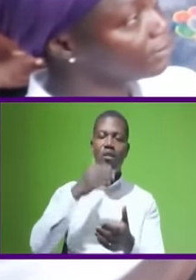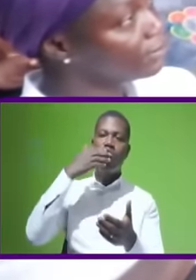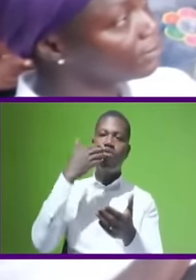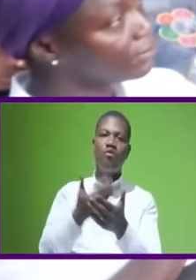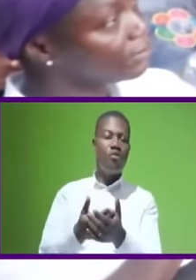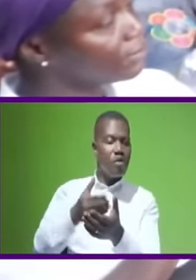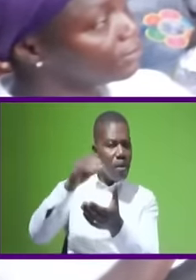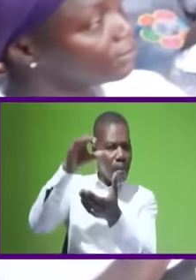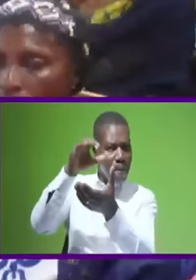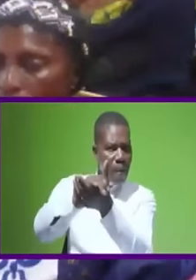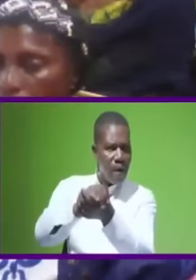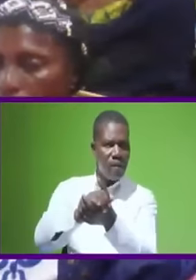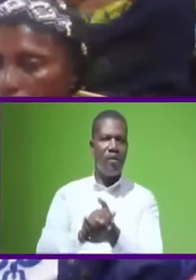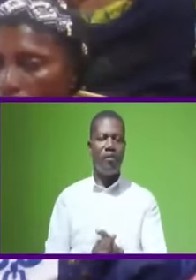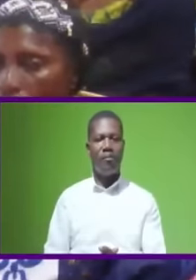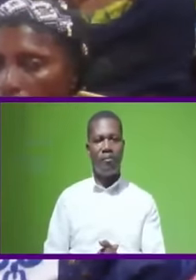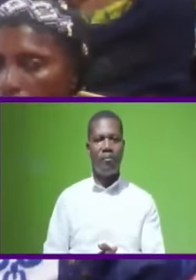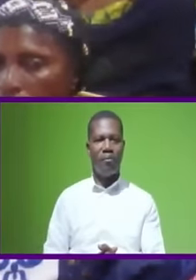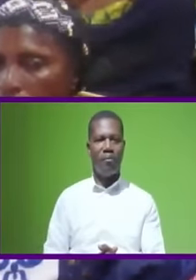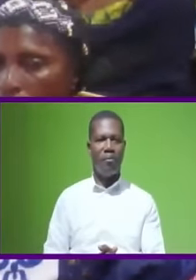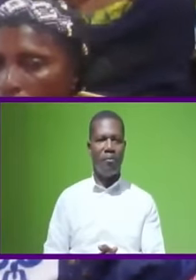such spirit, that is